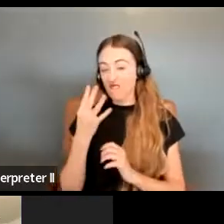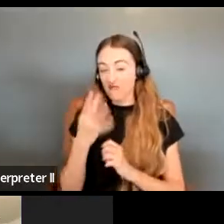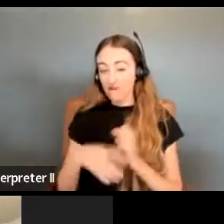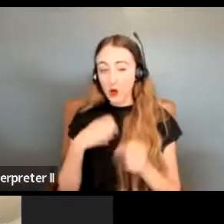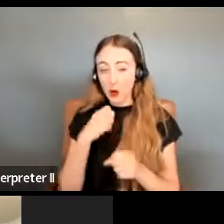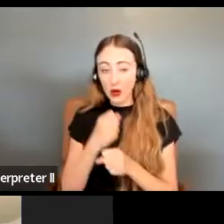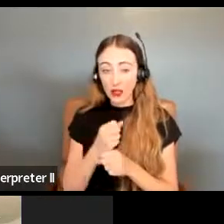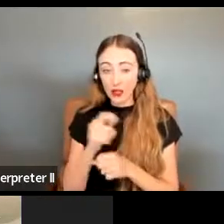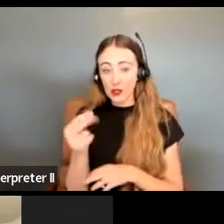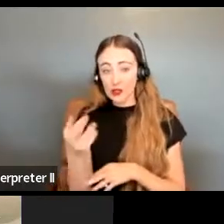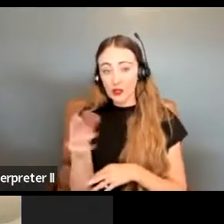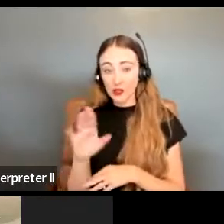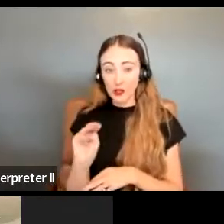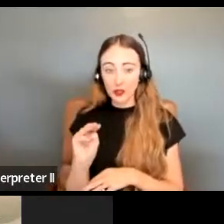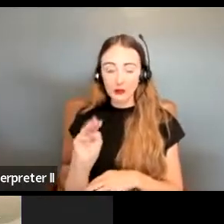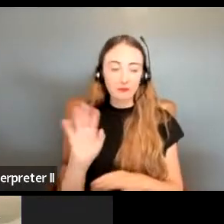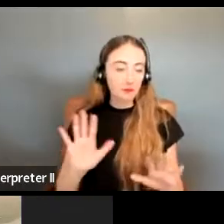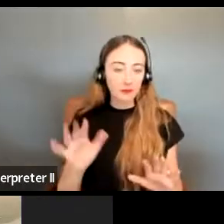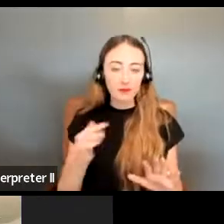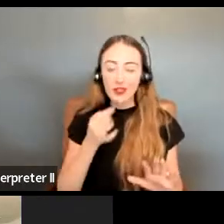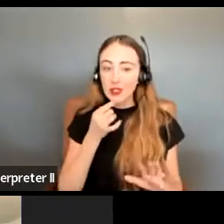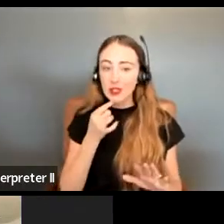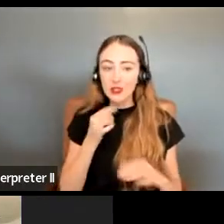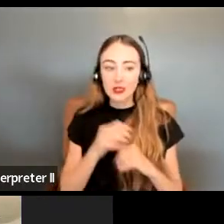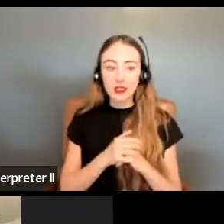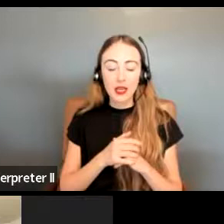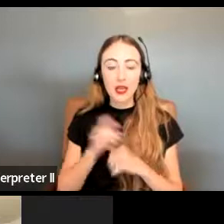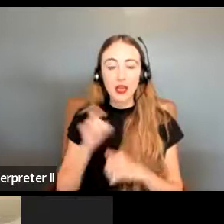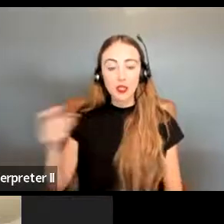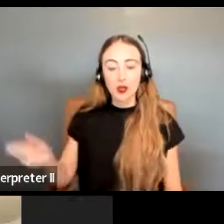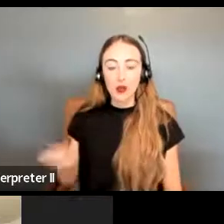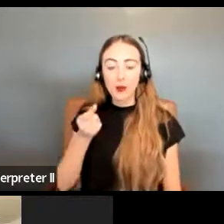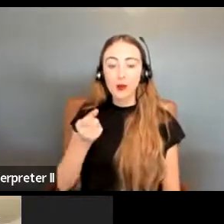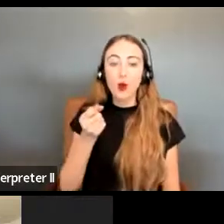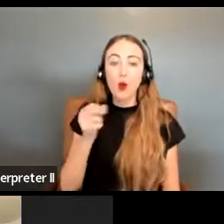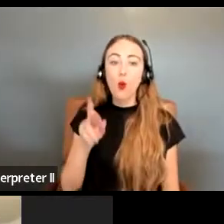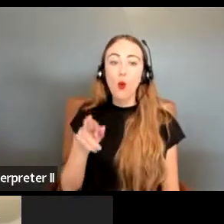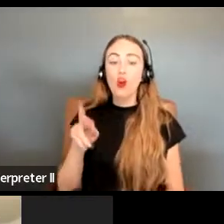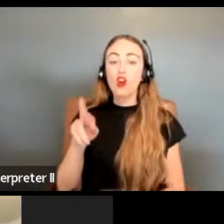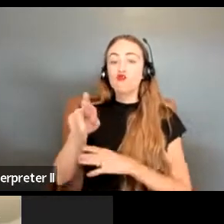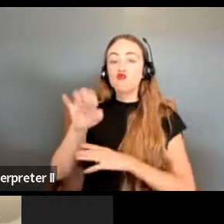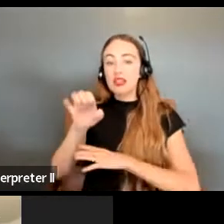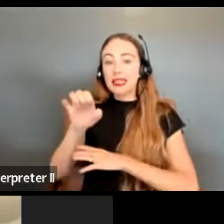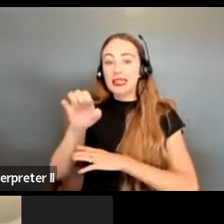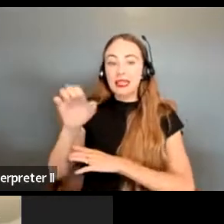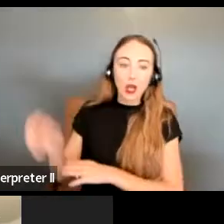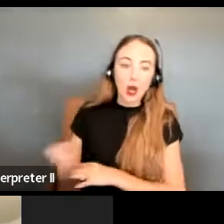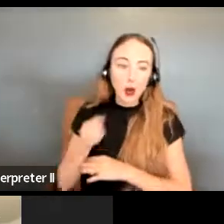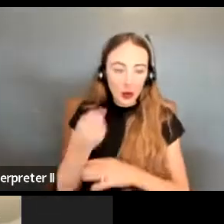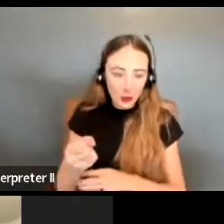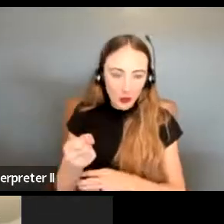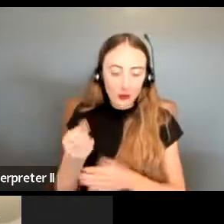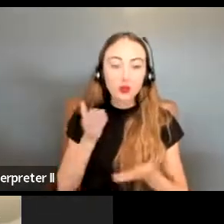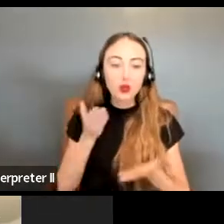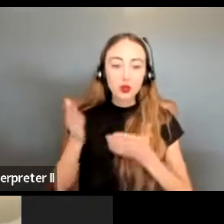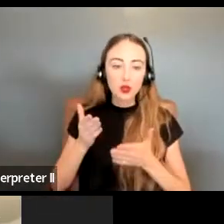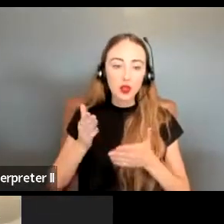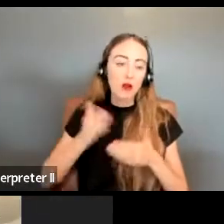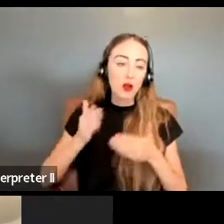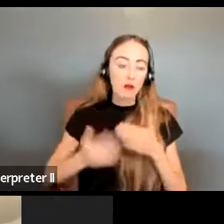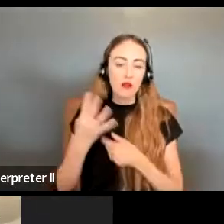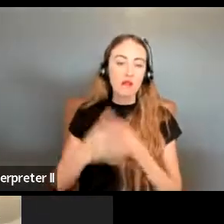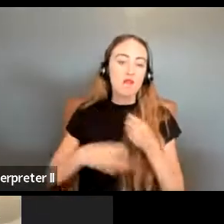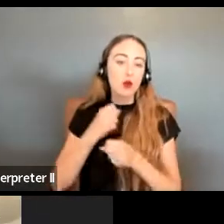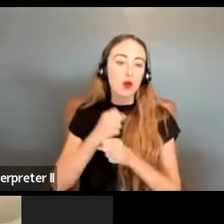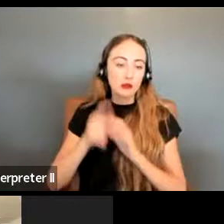It would say thereafter members shall be appointed or reappointed by the council to serve or complete a four-year term